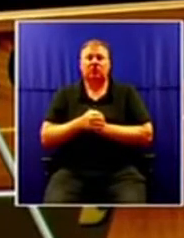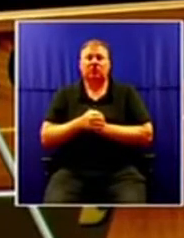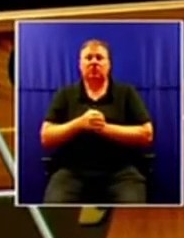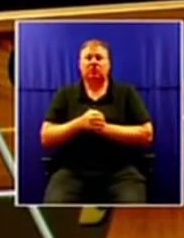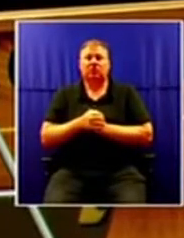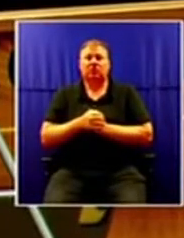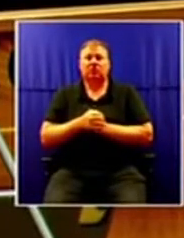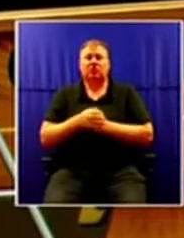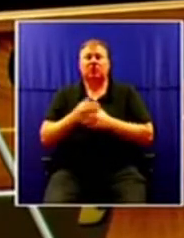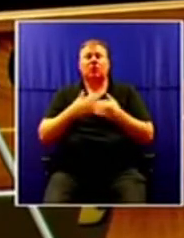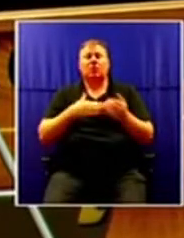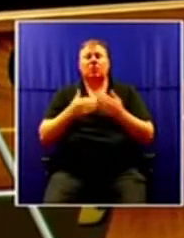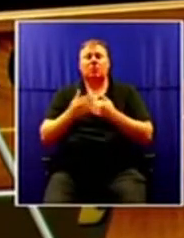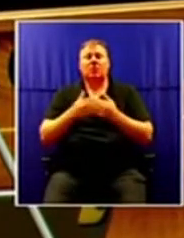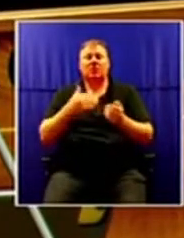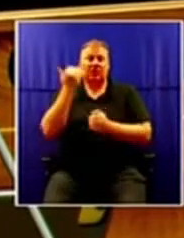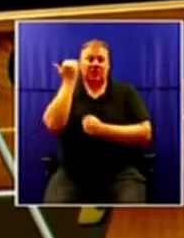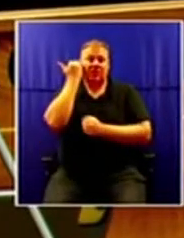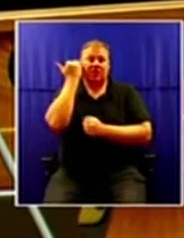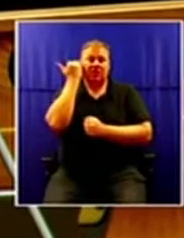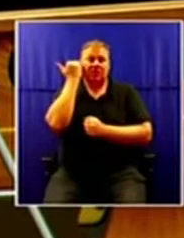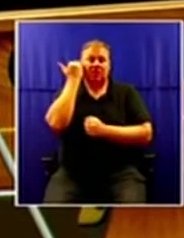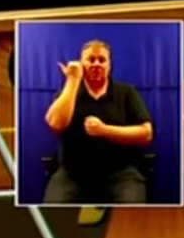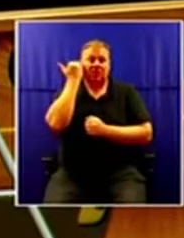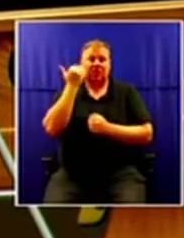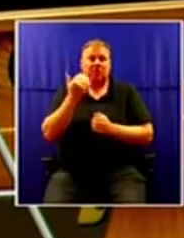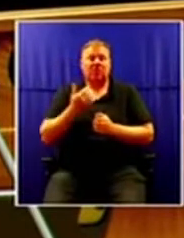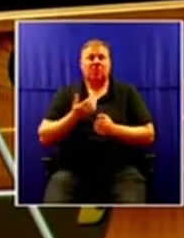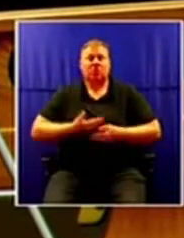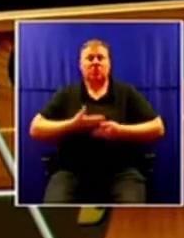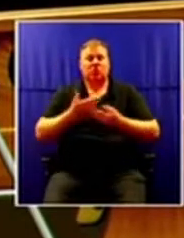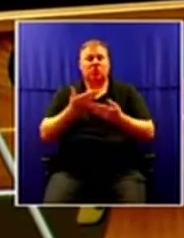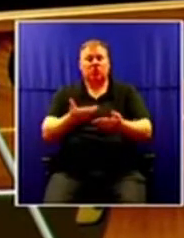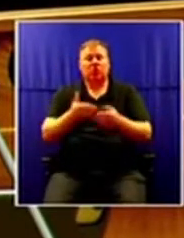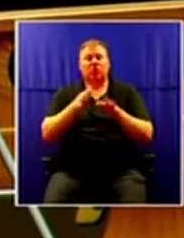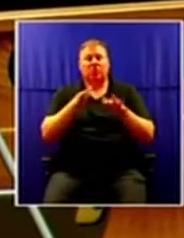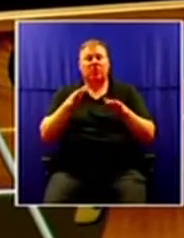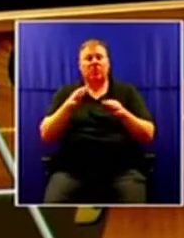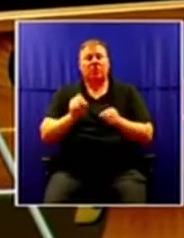can effectively serve the people of South Africa.